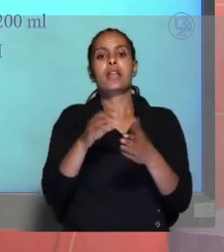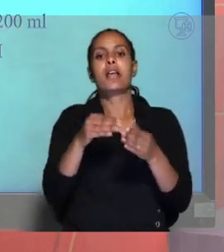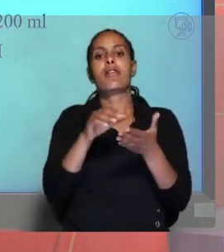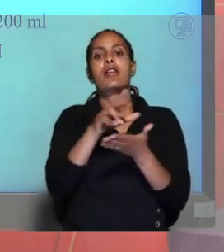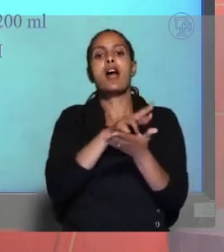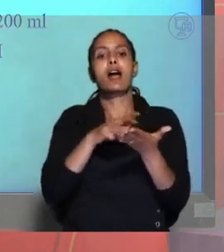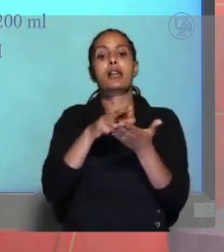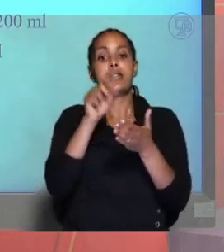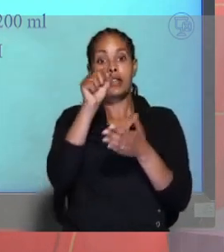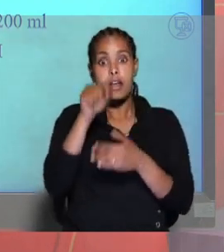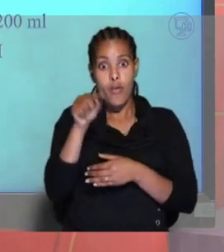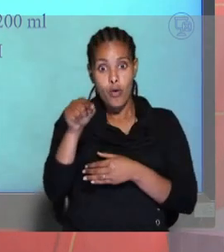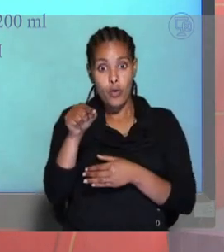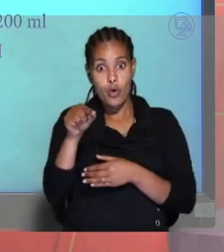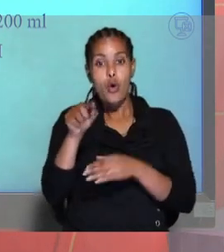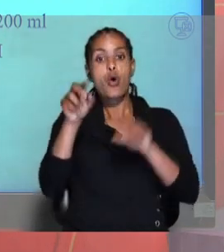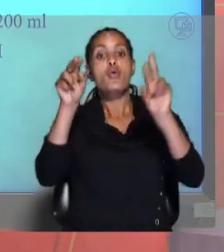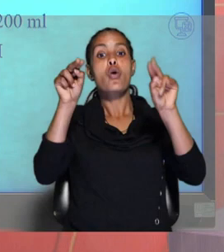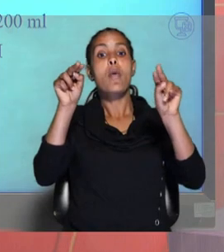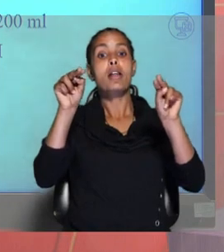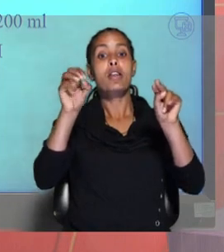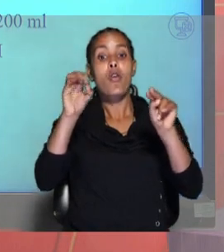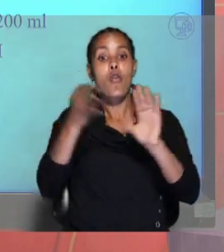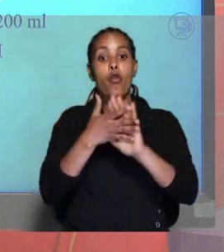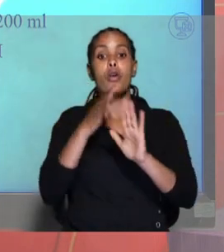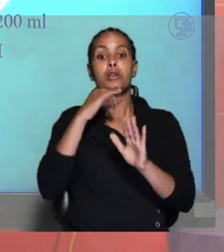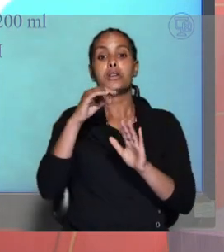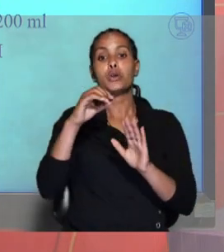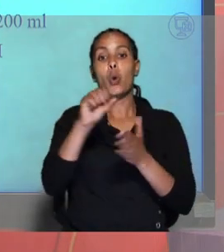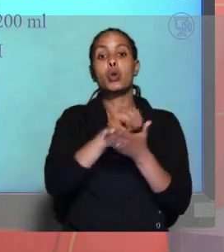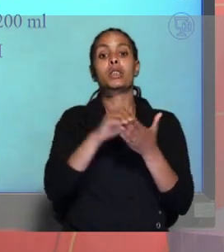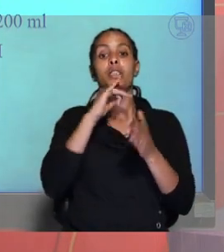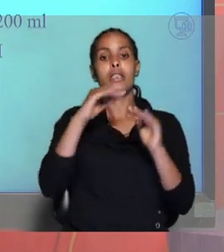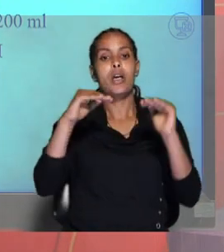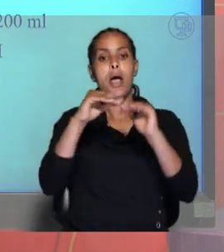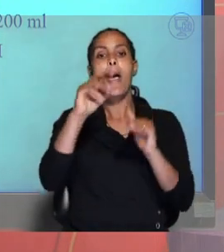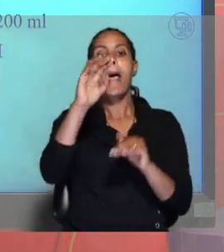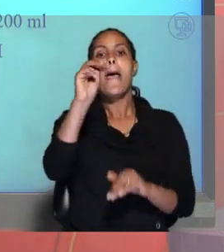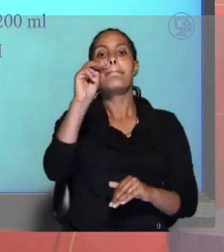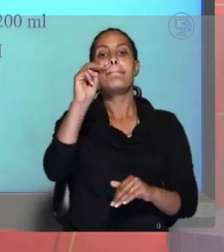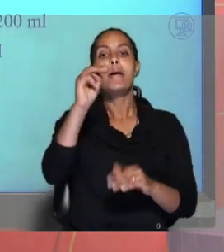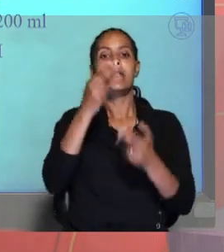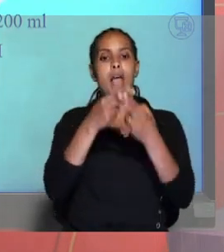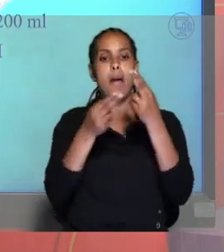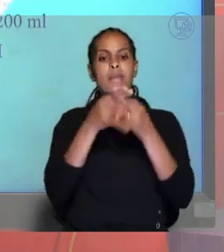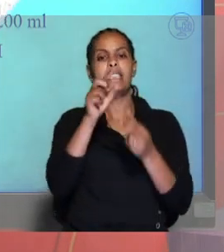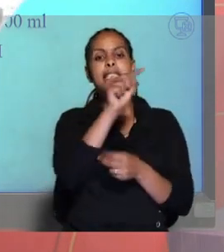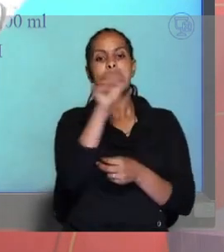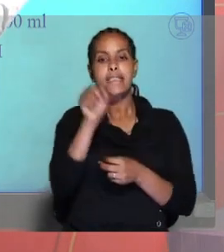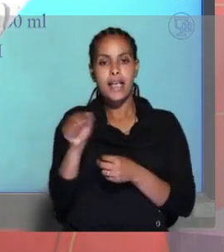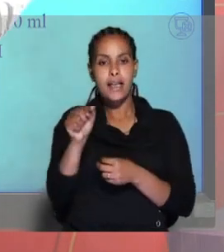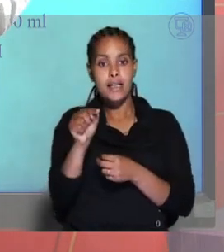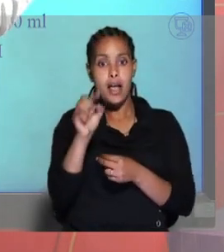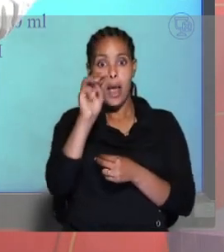reaction. Therefore, normality of the solution equal M times Z